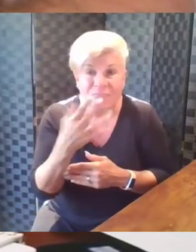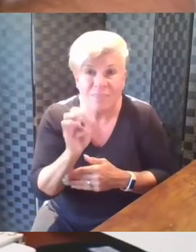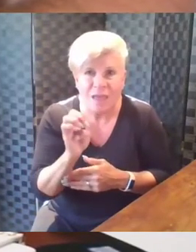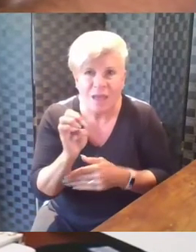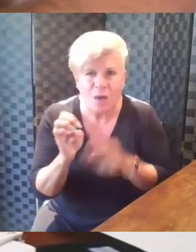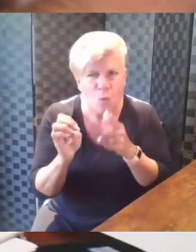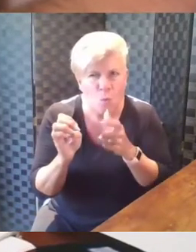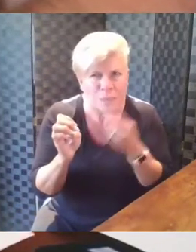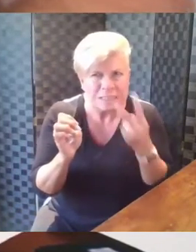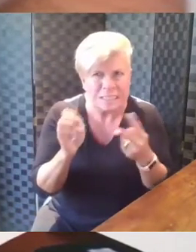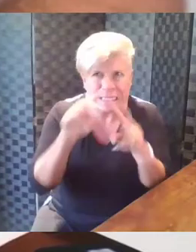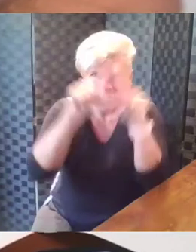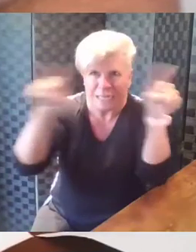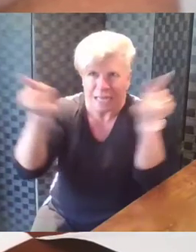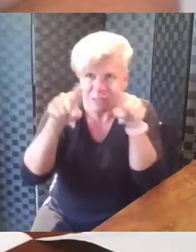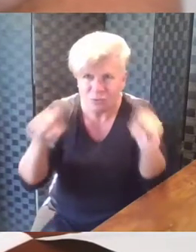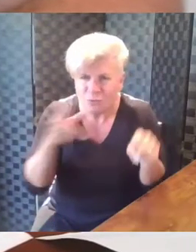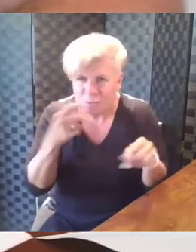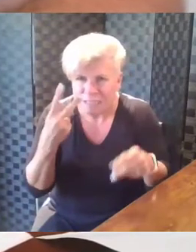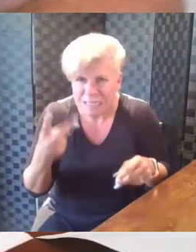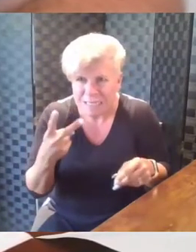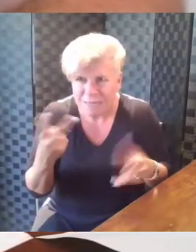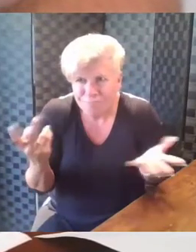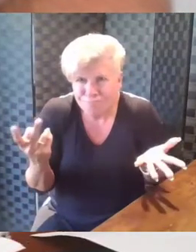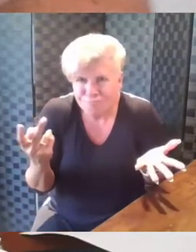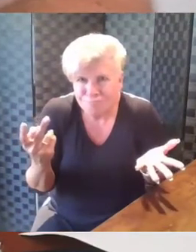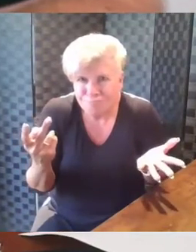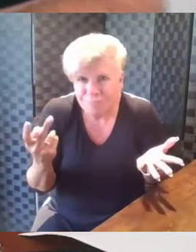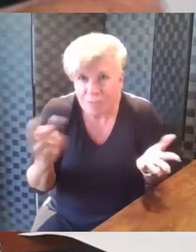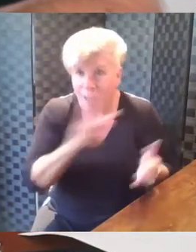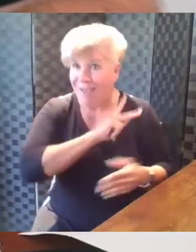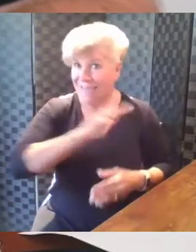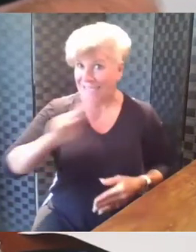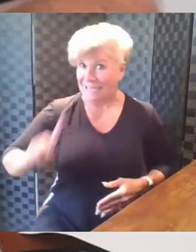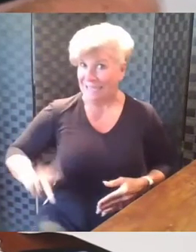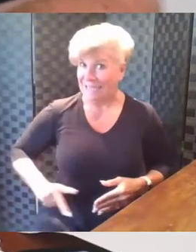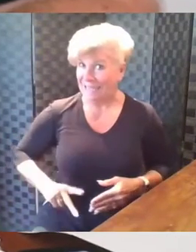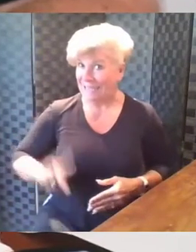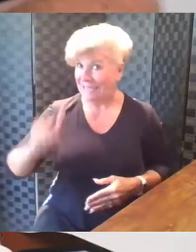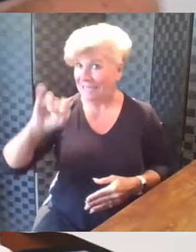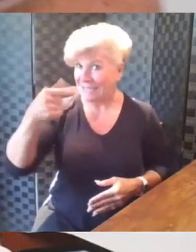who's he going to see in the castle? Can you think about what I'm going to say? The king